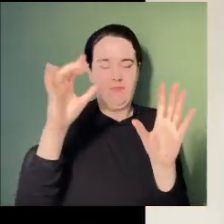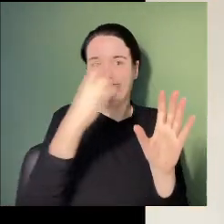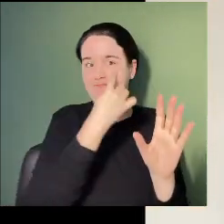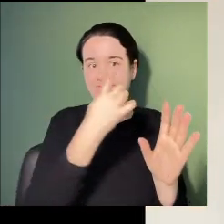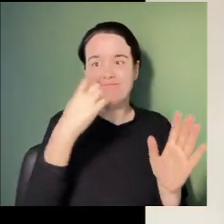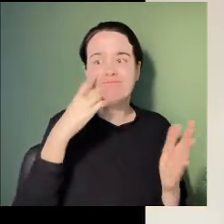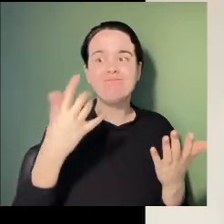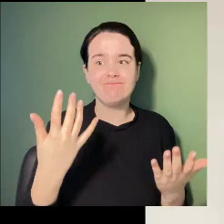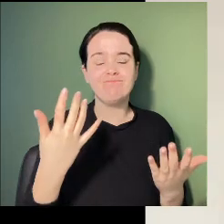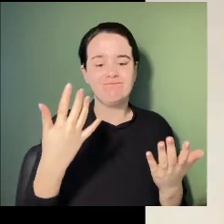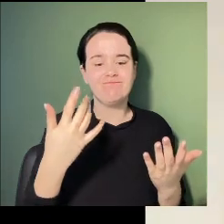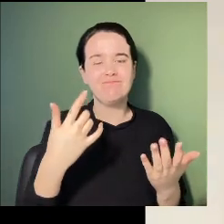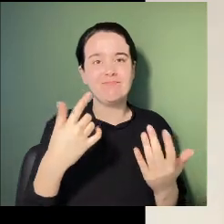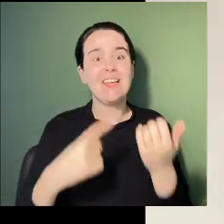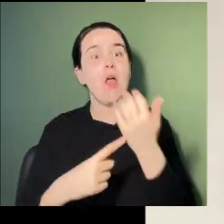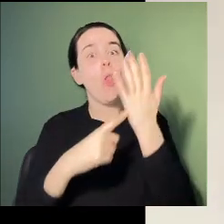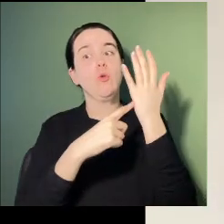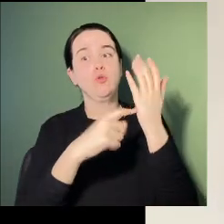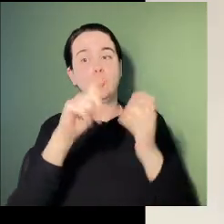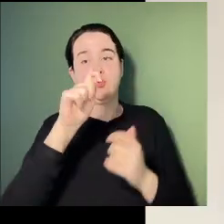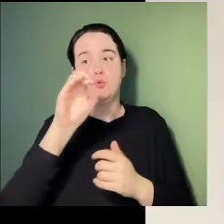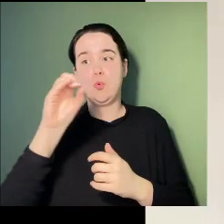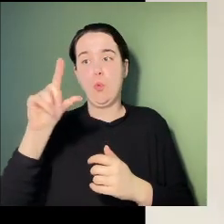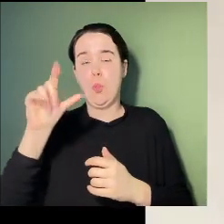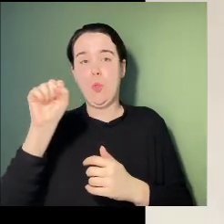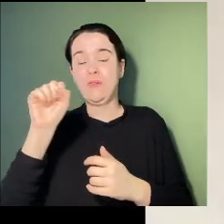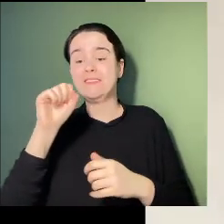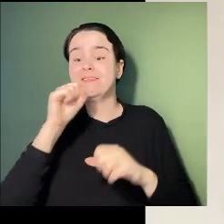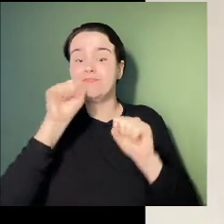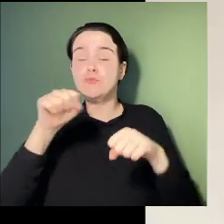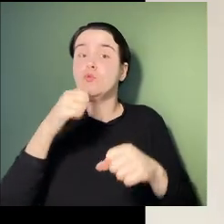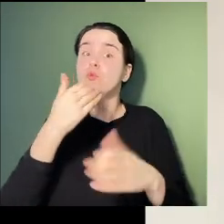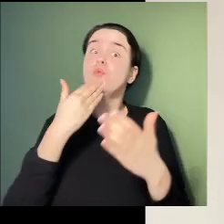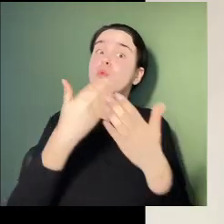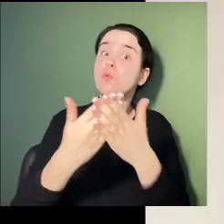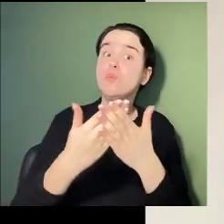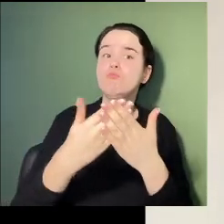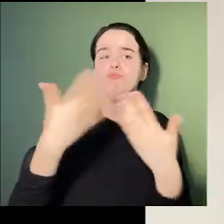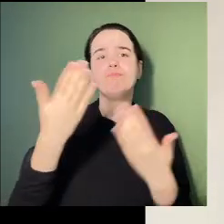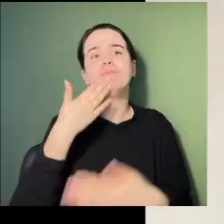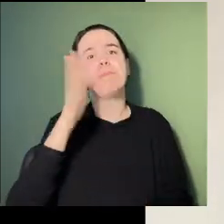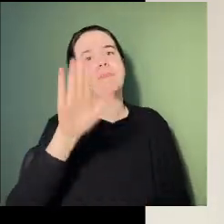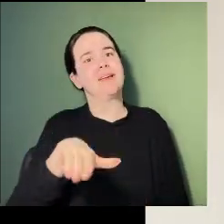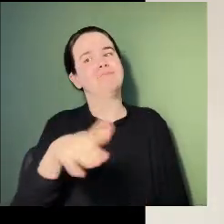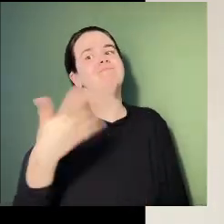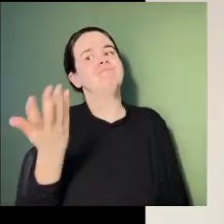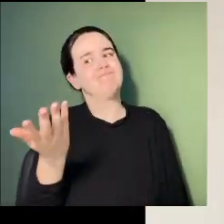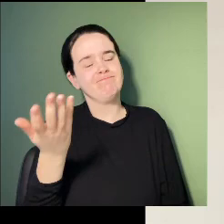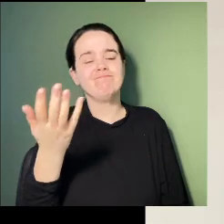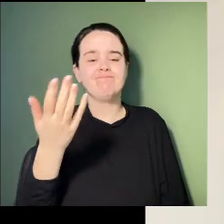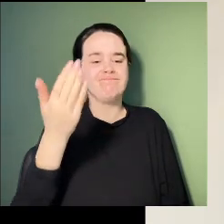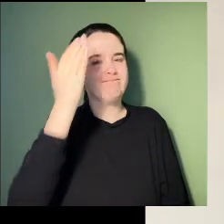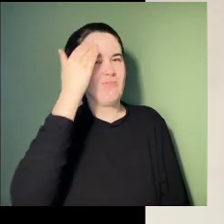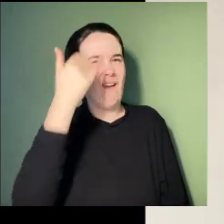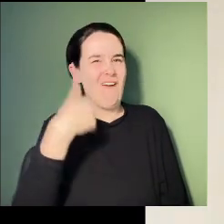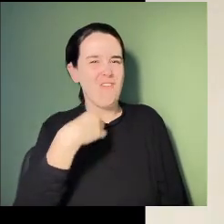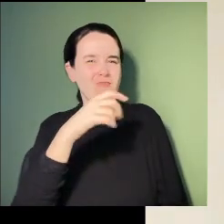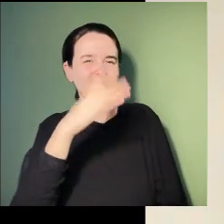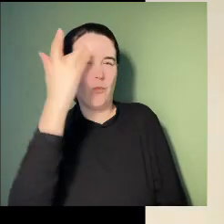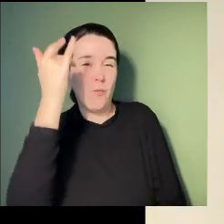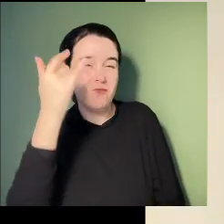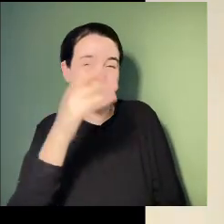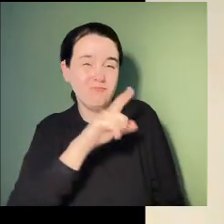it's been evident for a while, that tech tools can be used for good and for bad, for destructive reasons and for constructive